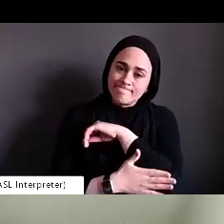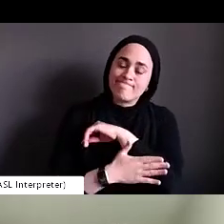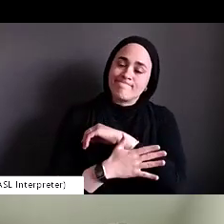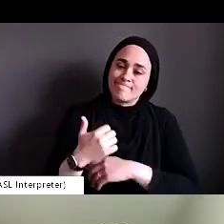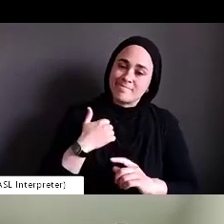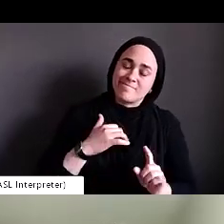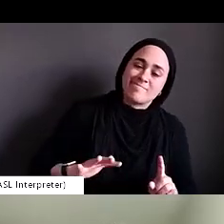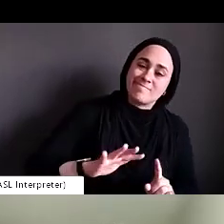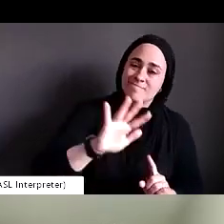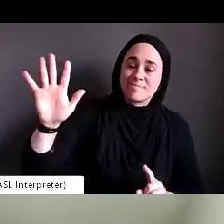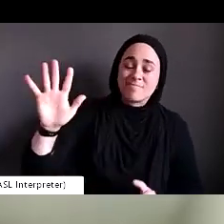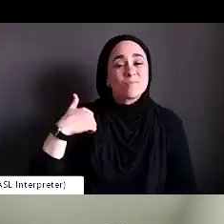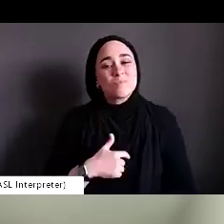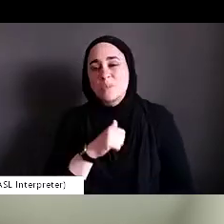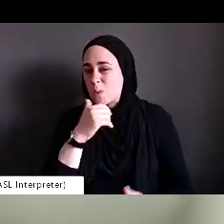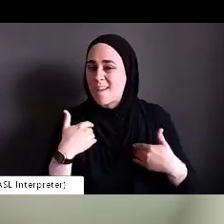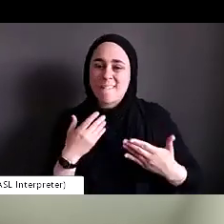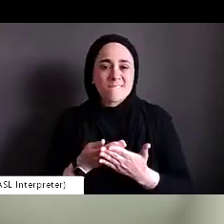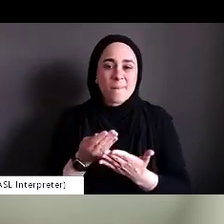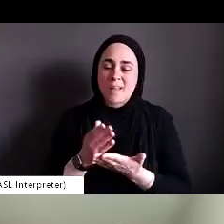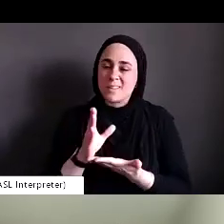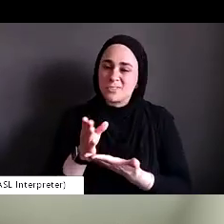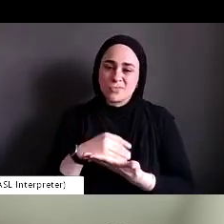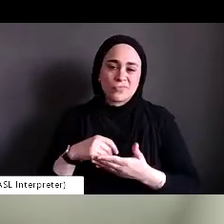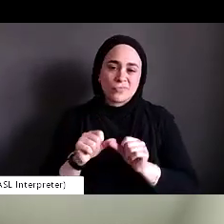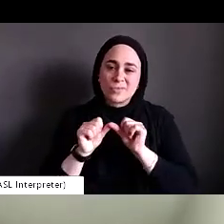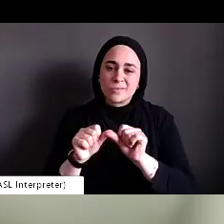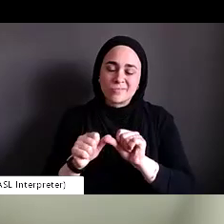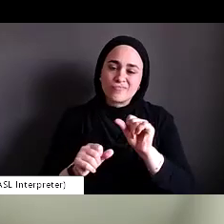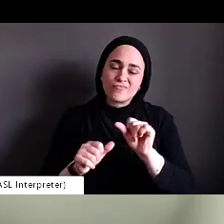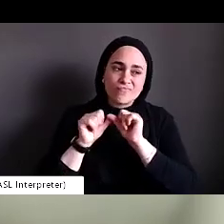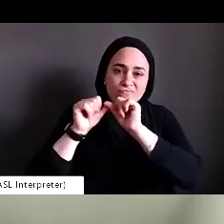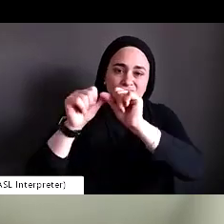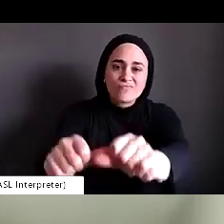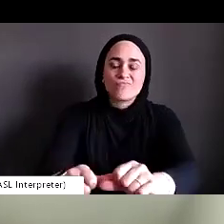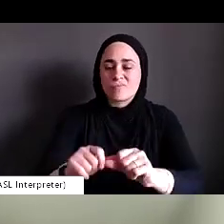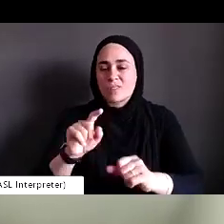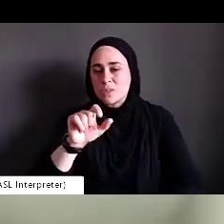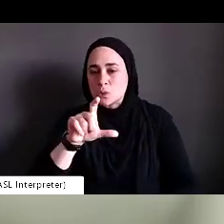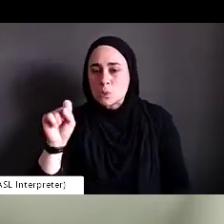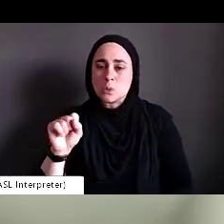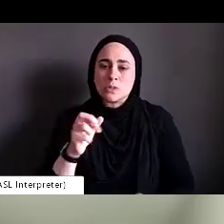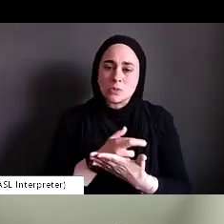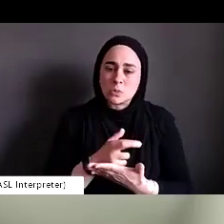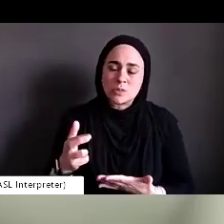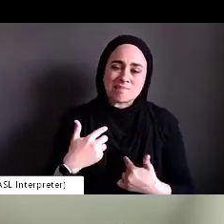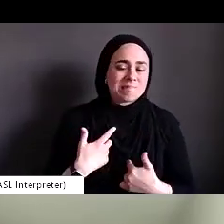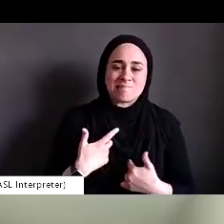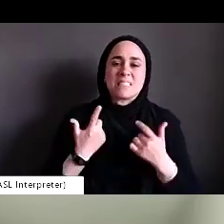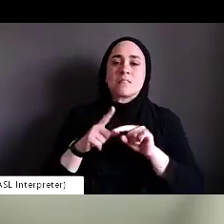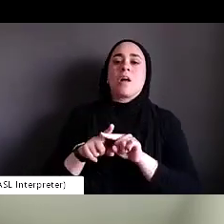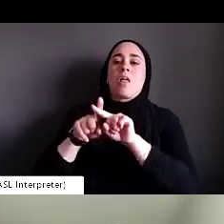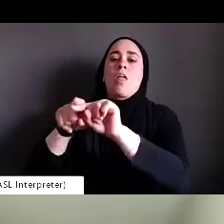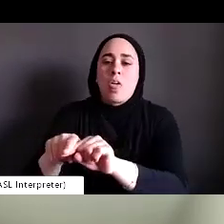the budget to create ongoing tools and resources, and so we rely heavily on some of the tools and